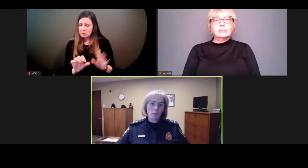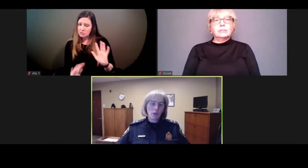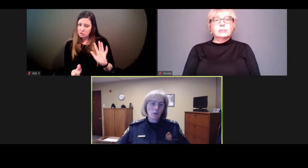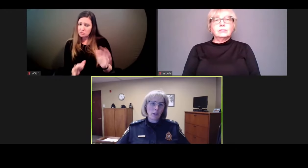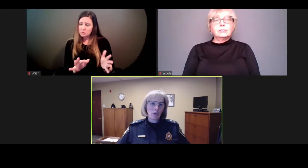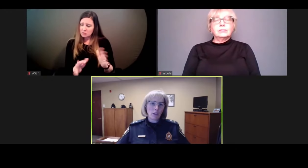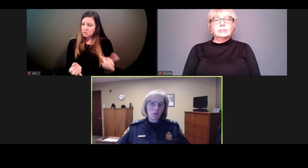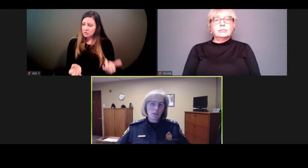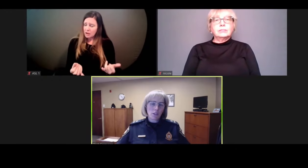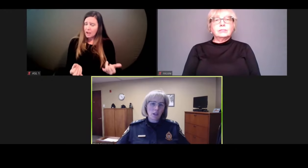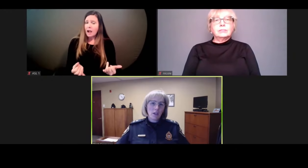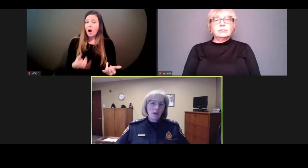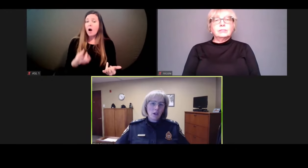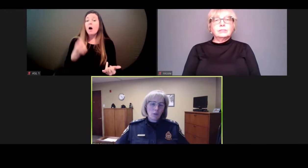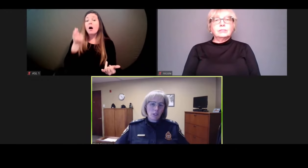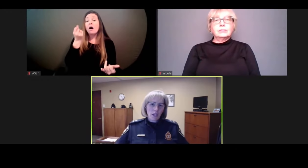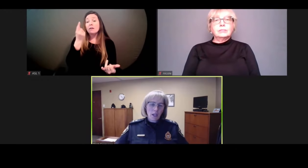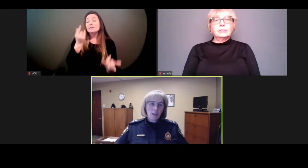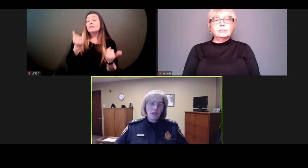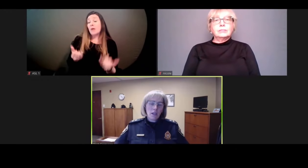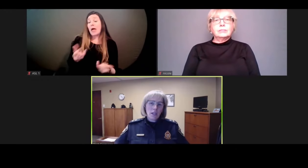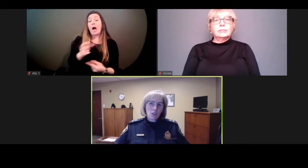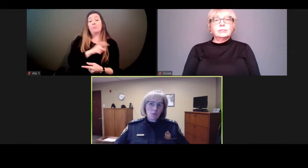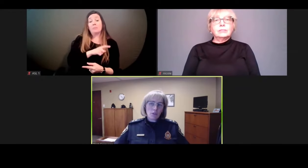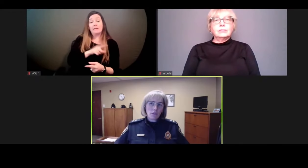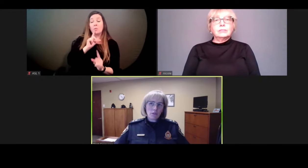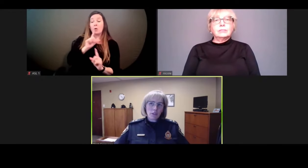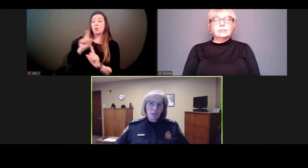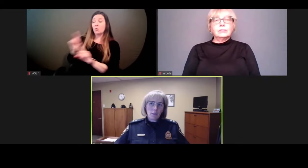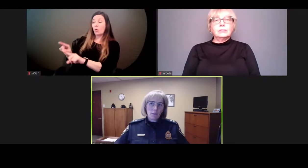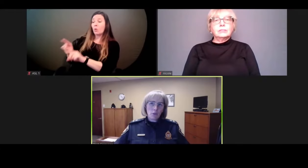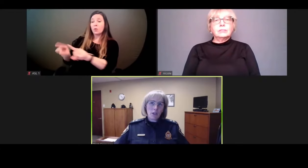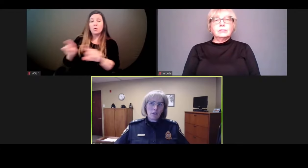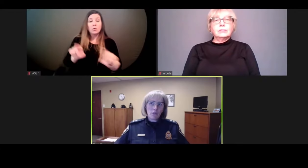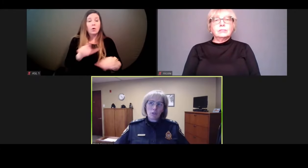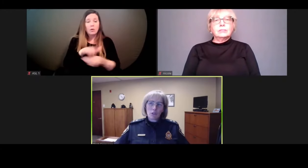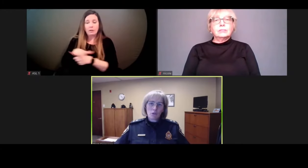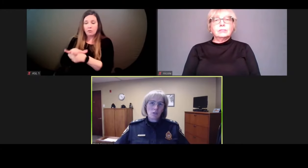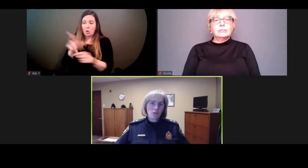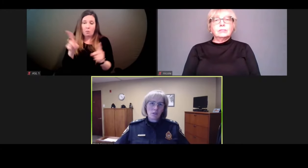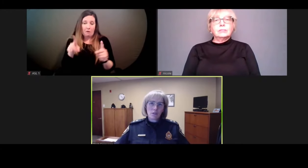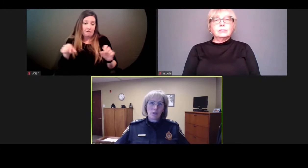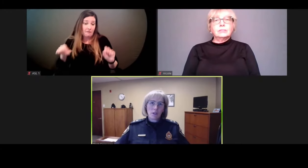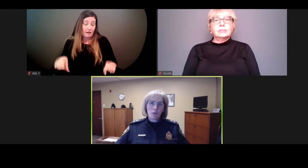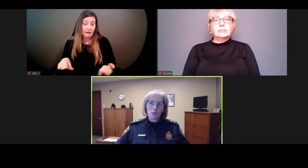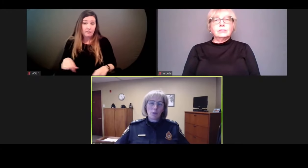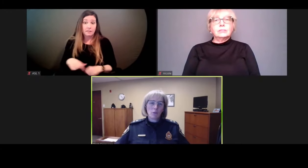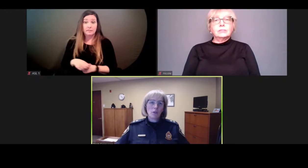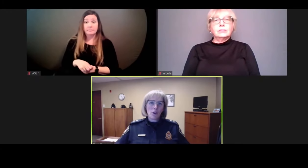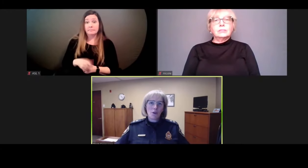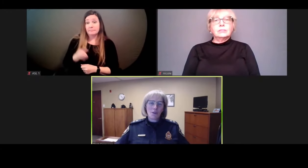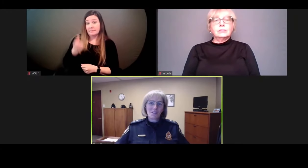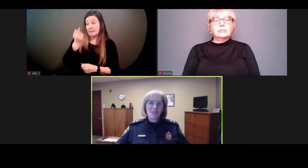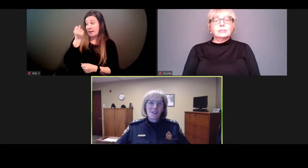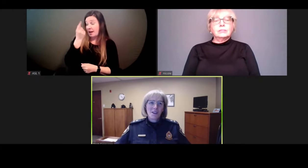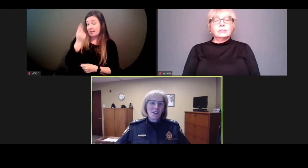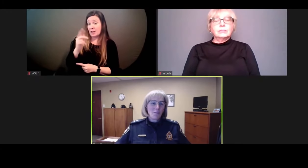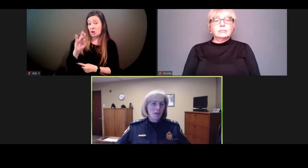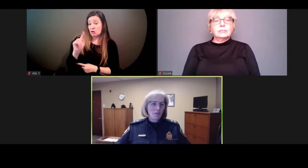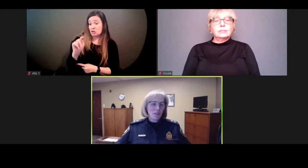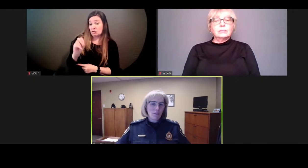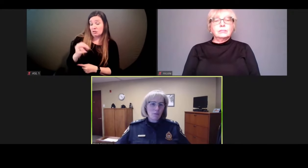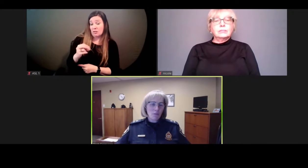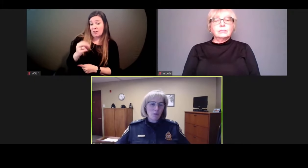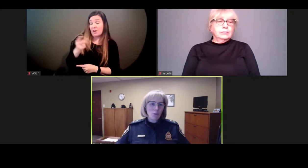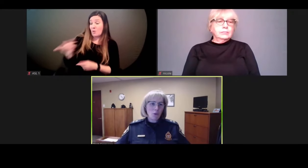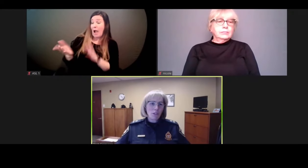that they will be going out and addressing what they can. In terms of do we have enough resources, we will always